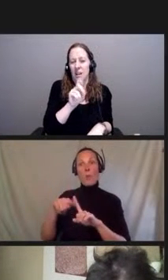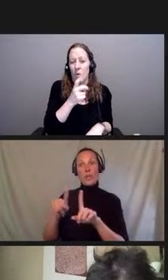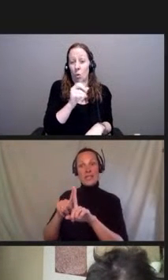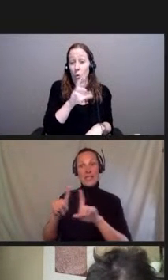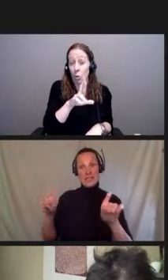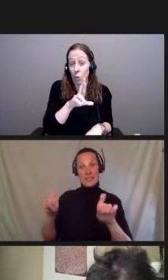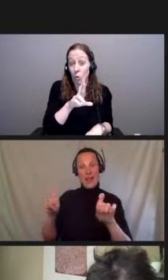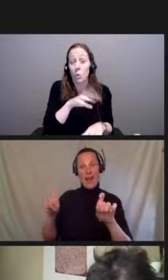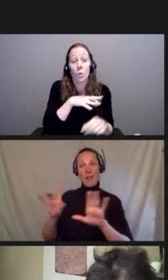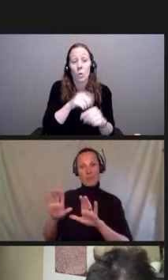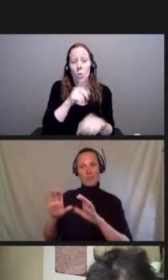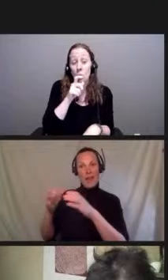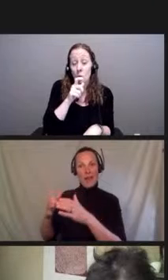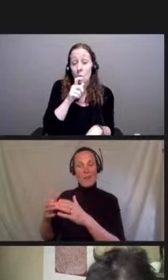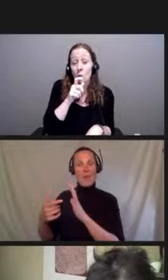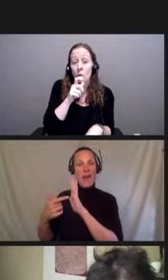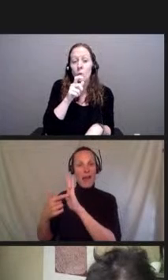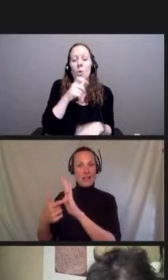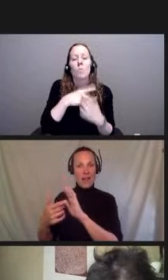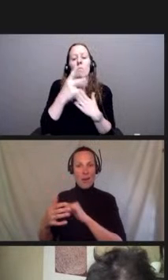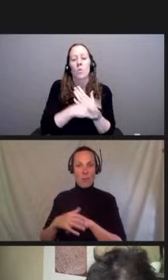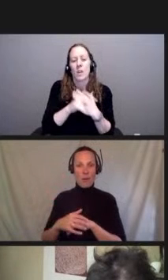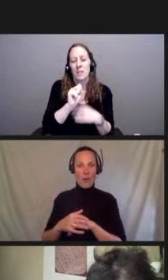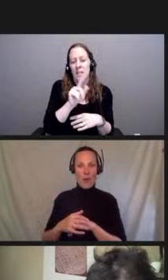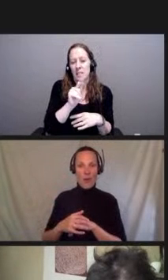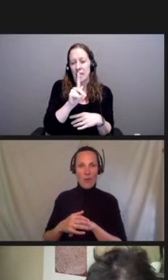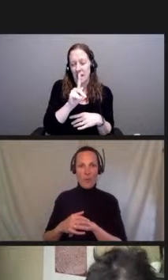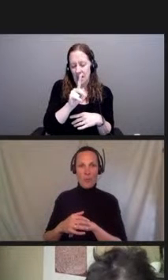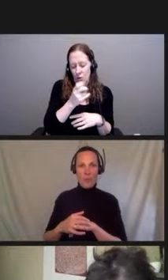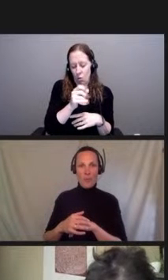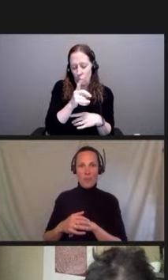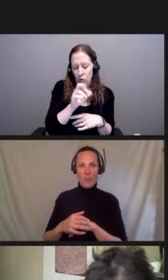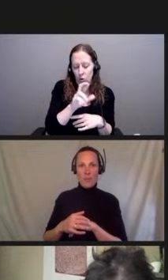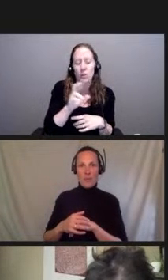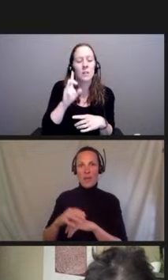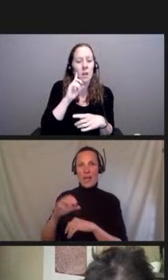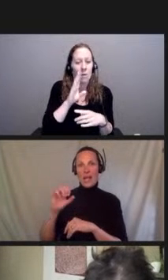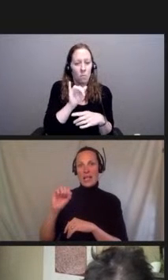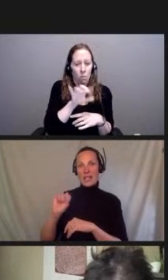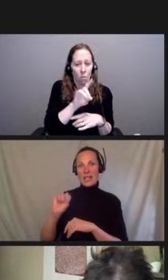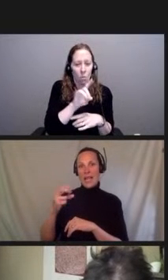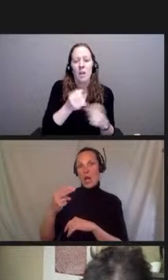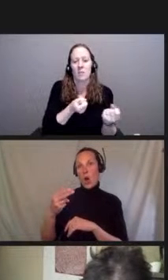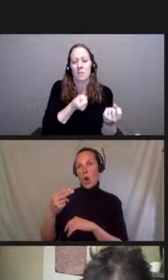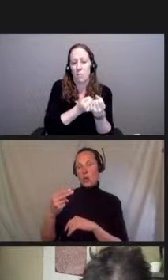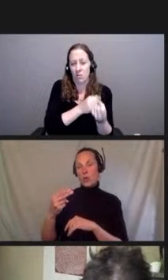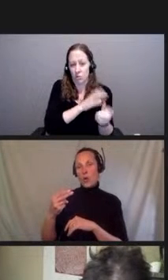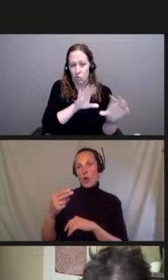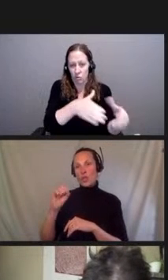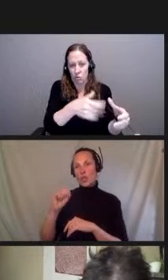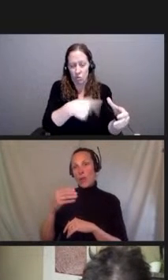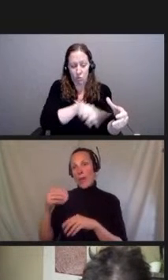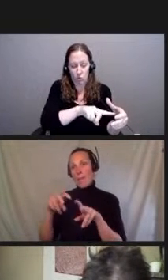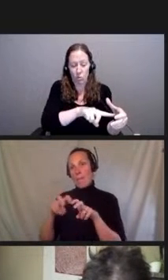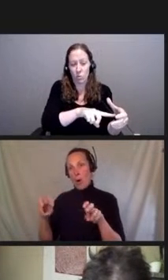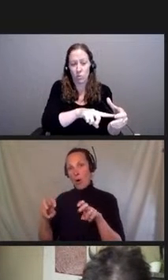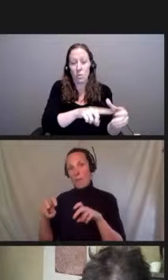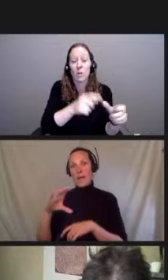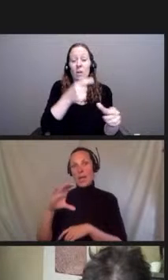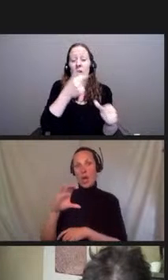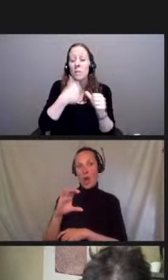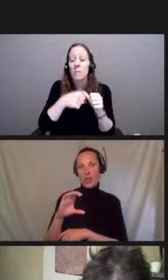our project stakeholder sounding board and the project's councillor sponsors group. So just as a refresher and